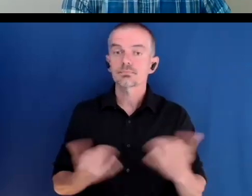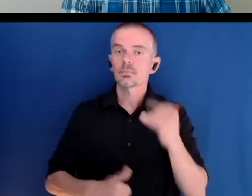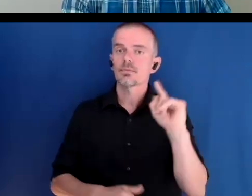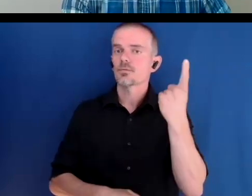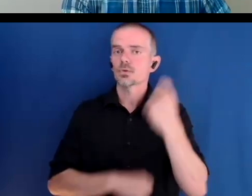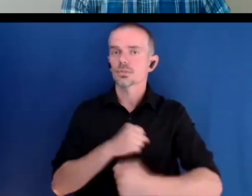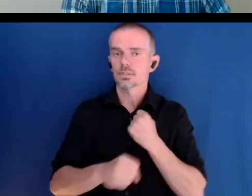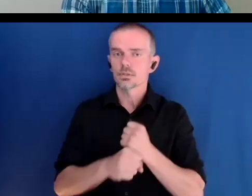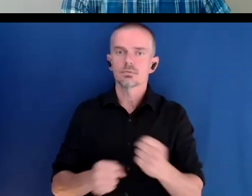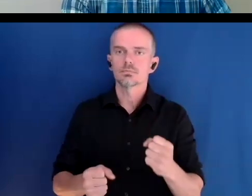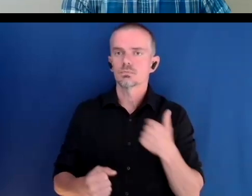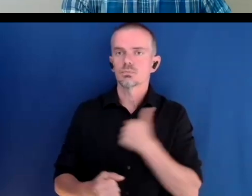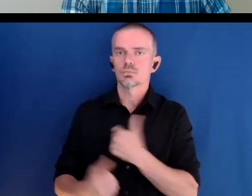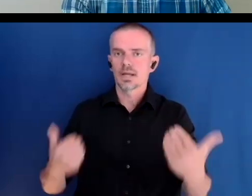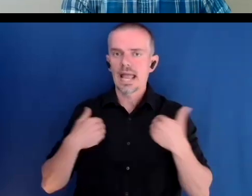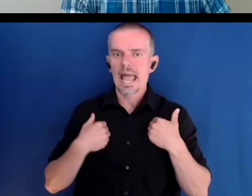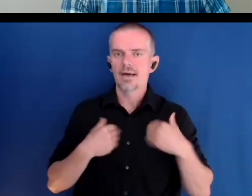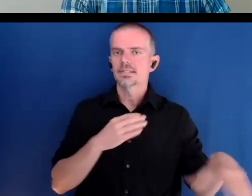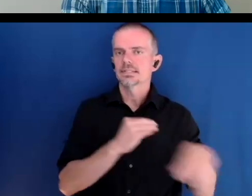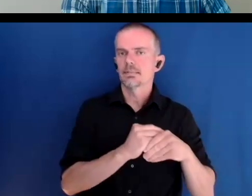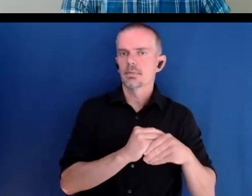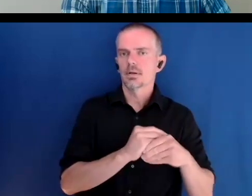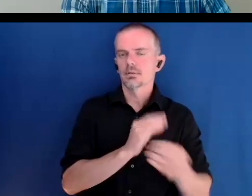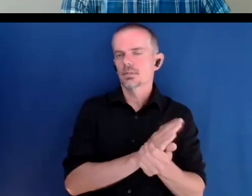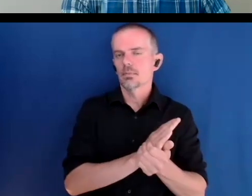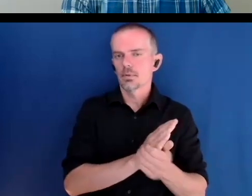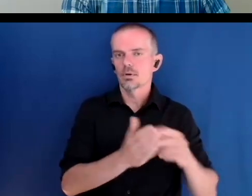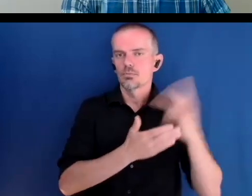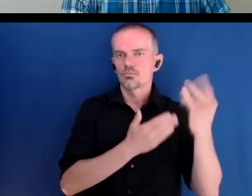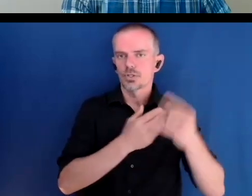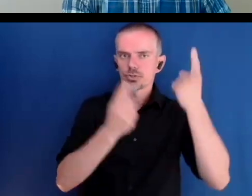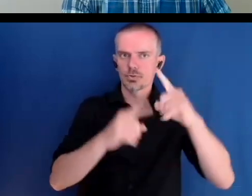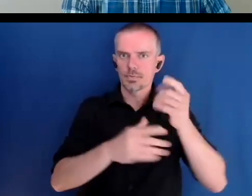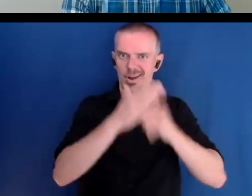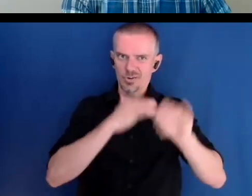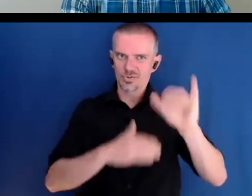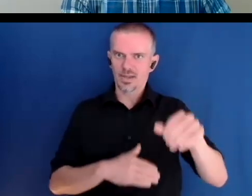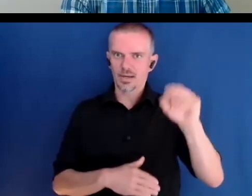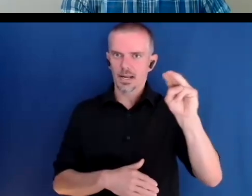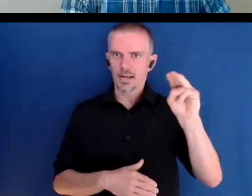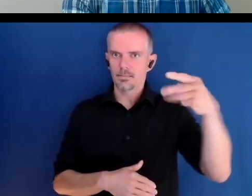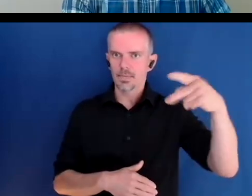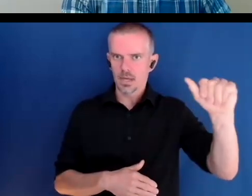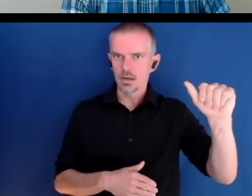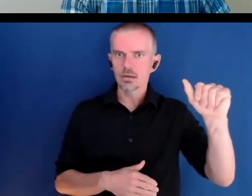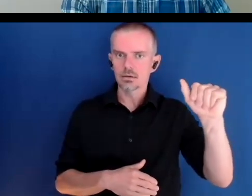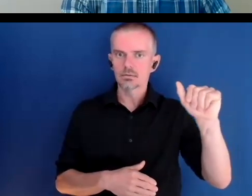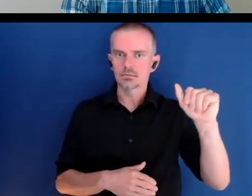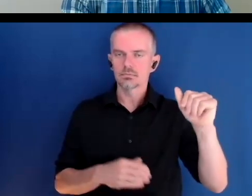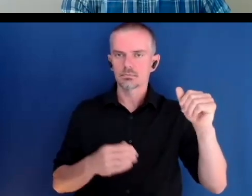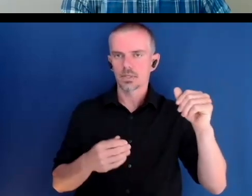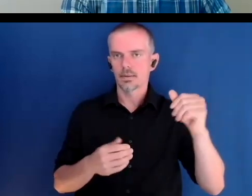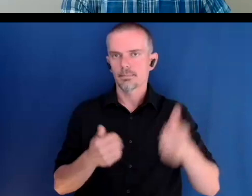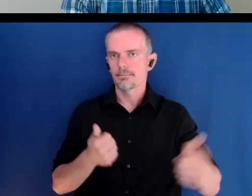we've actually had a supplemental project agreement established under that MPA, that master participating agreement,